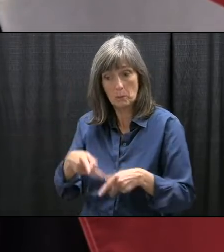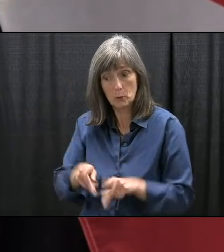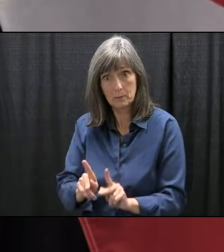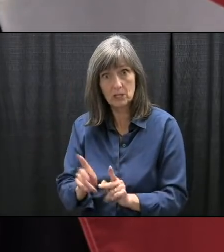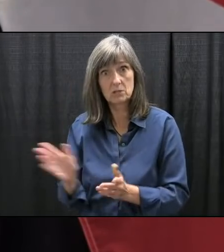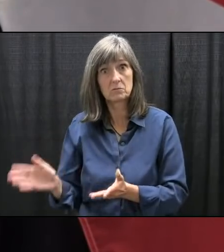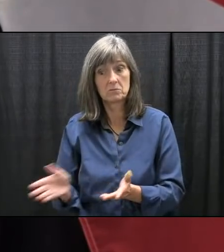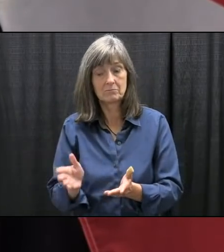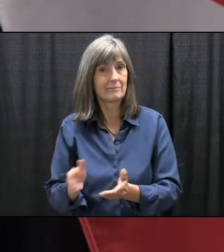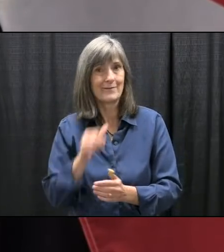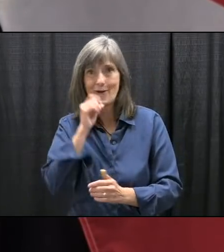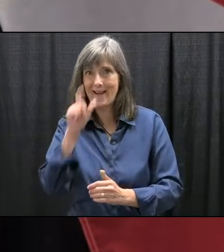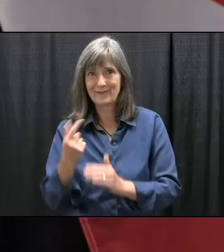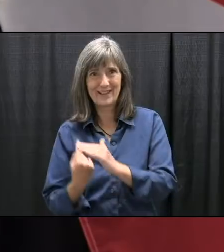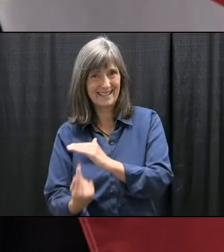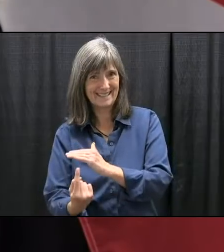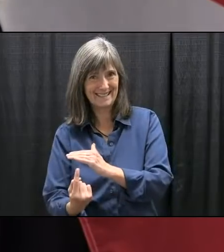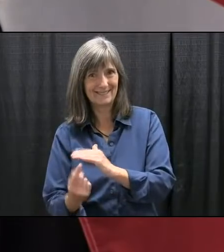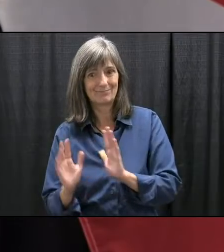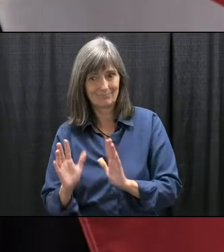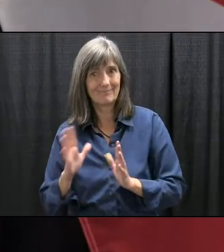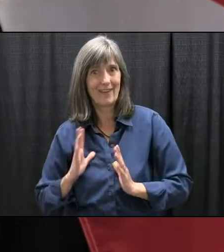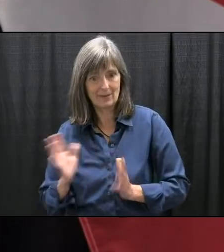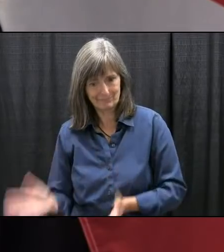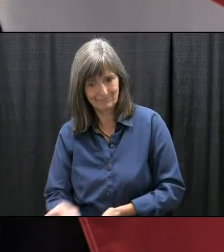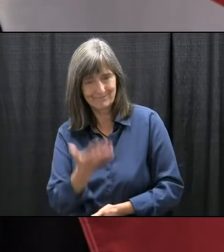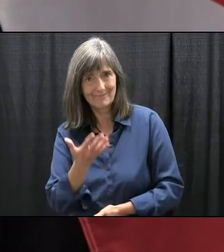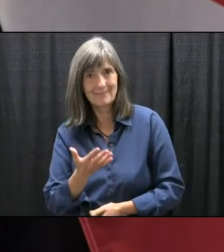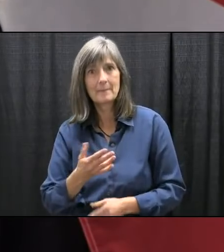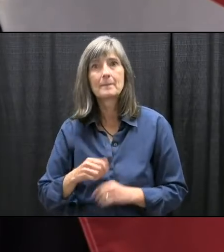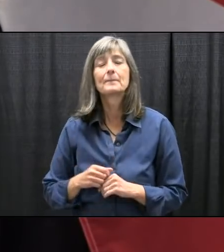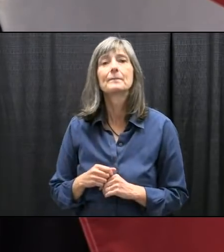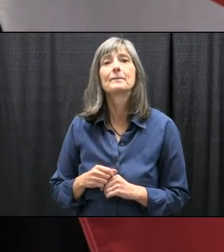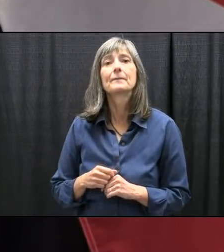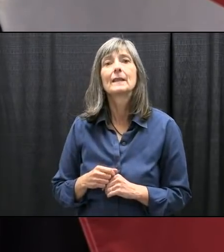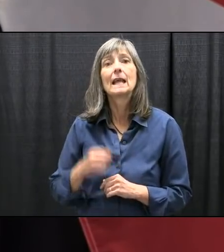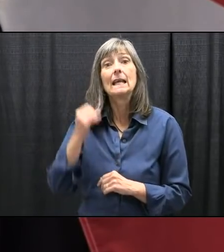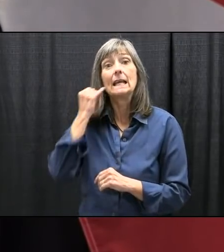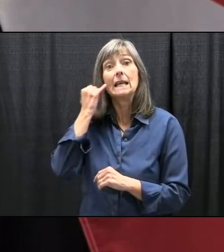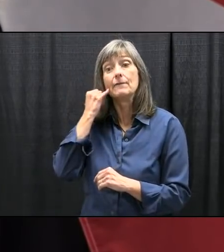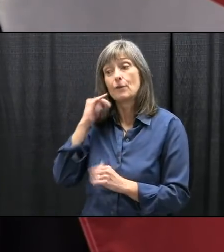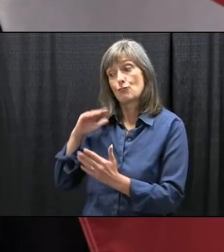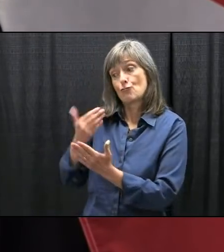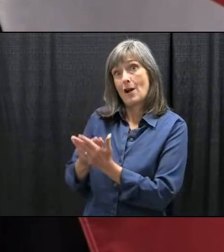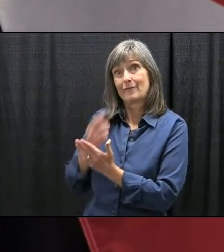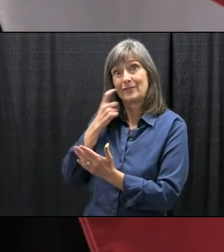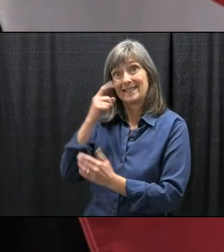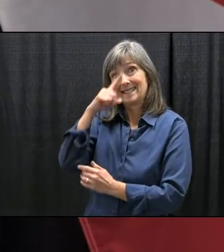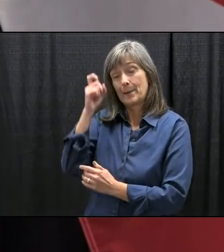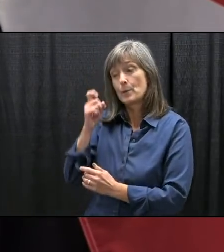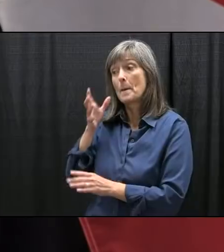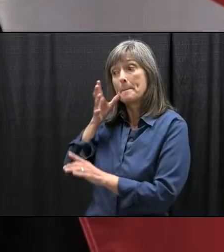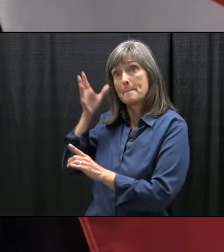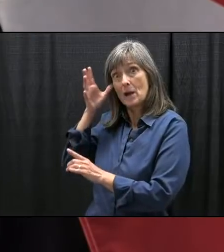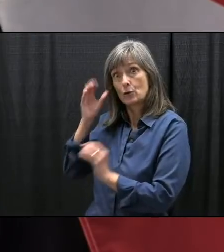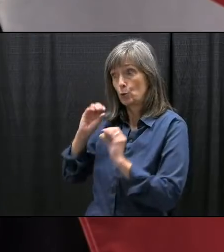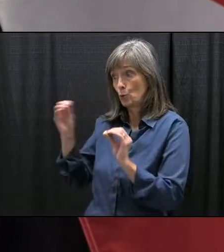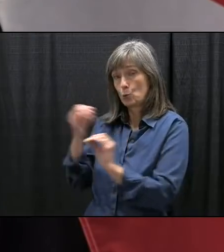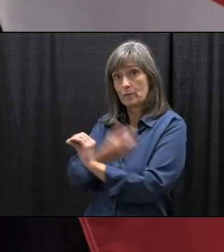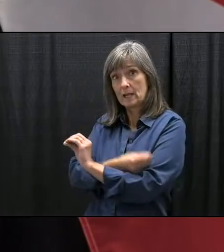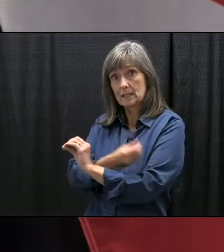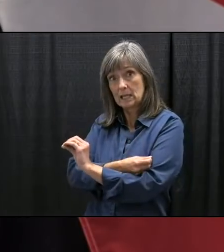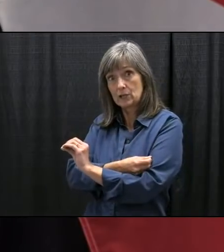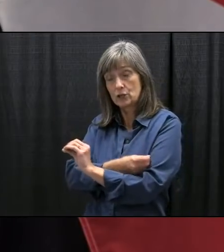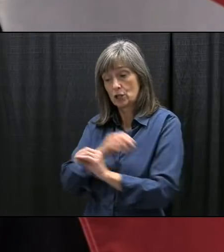then you didn't have to isolate. If you arrived into the province and your family was unvaccinated, your caregivers, those people around you arrived in,